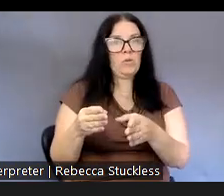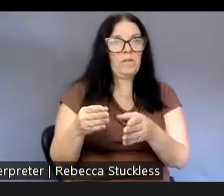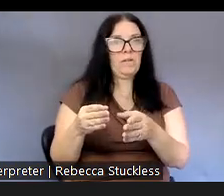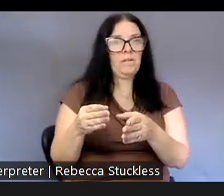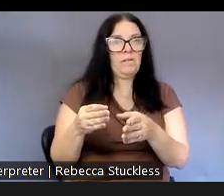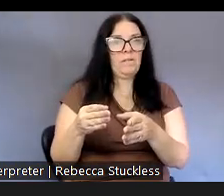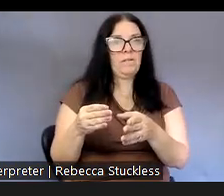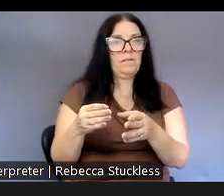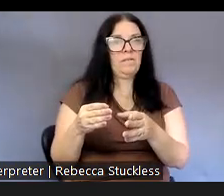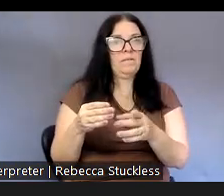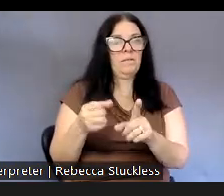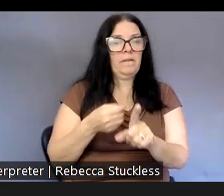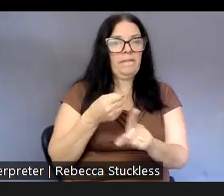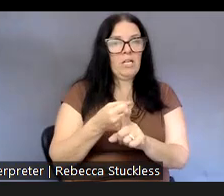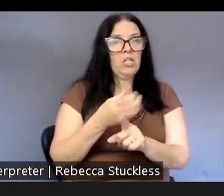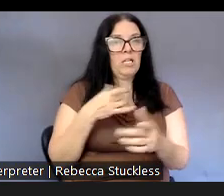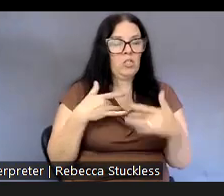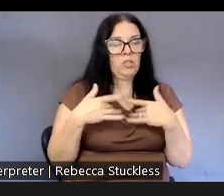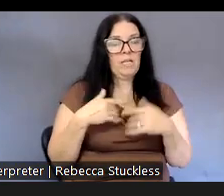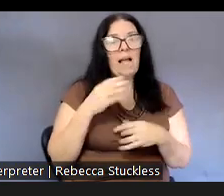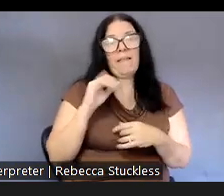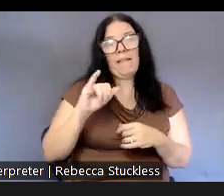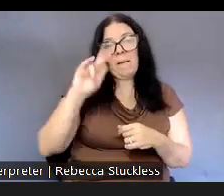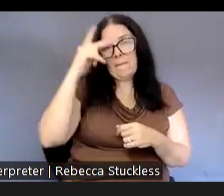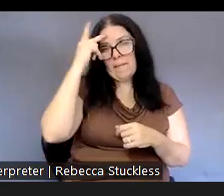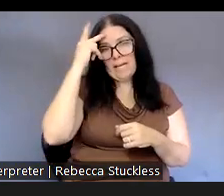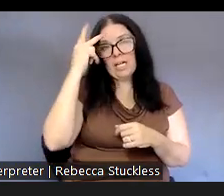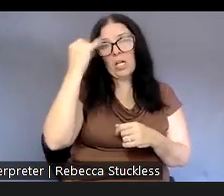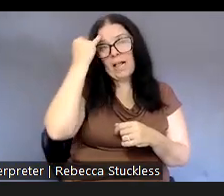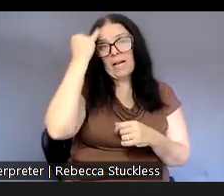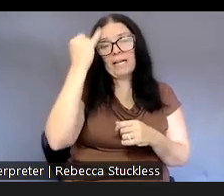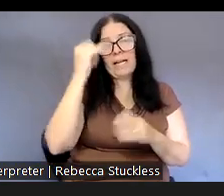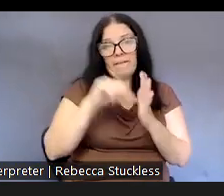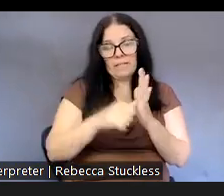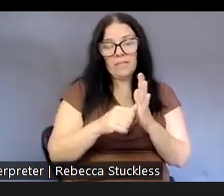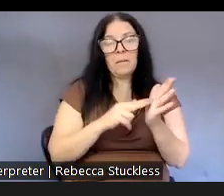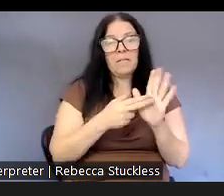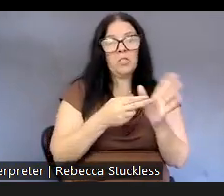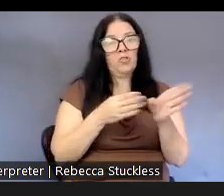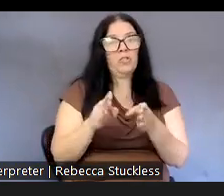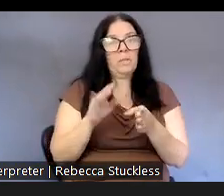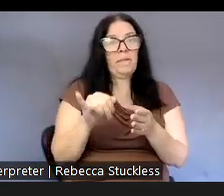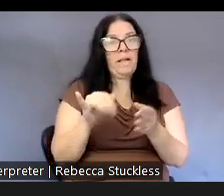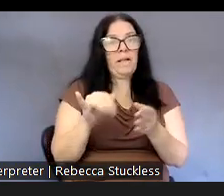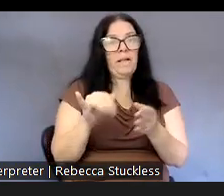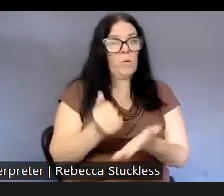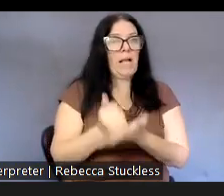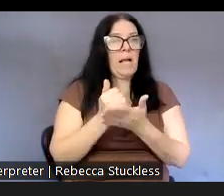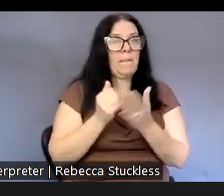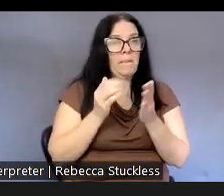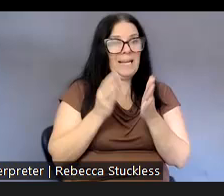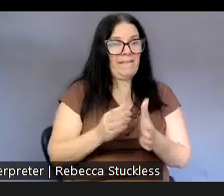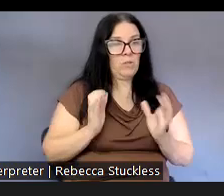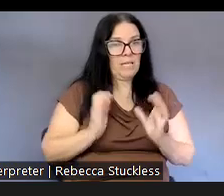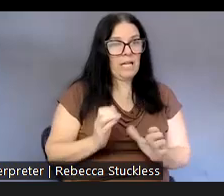And its political ideological emphasis shifts the focus then from helping individual clients make changes